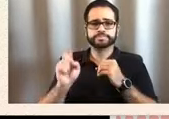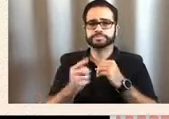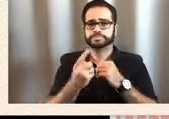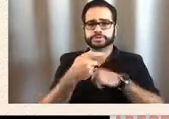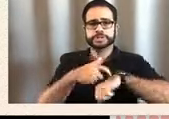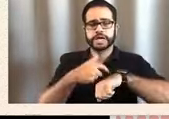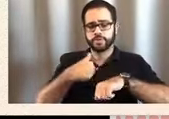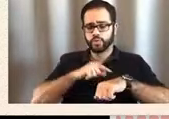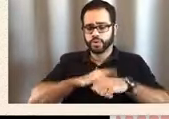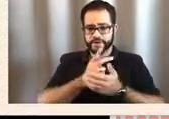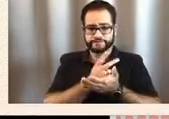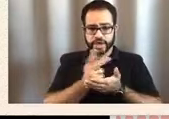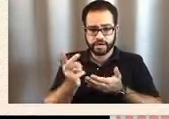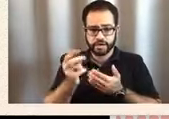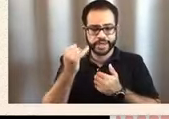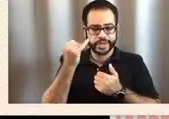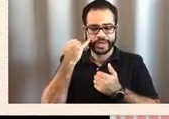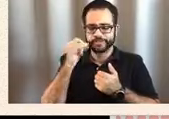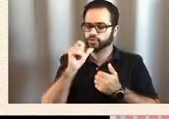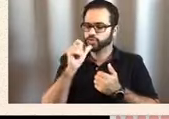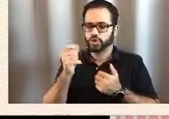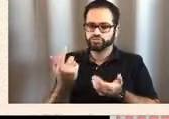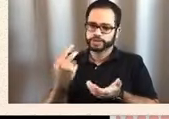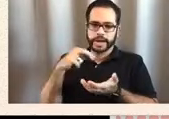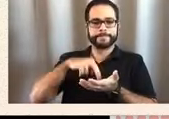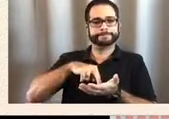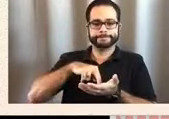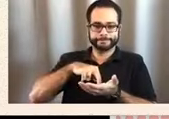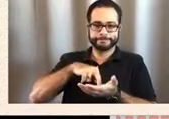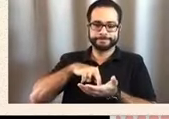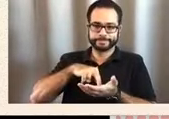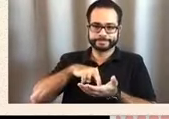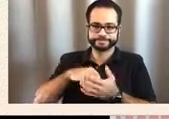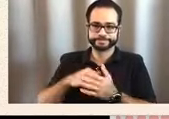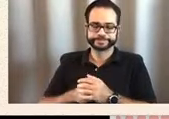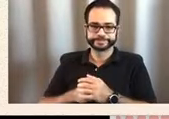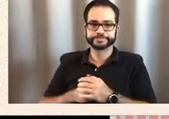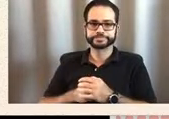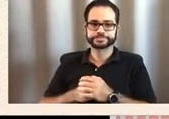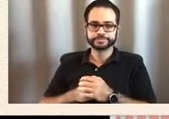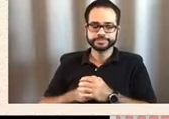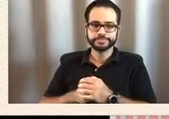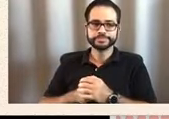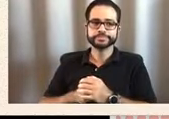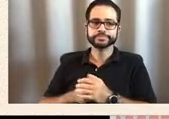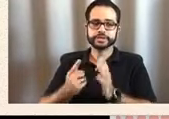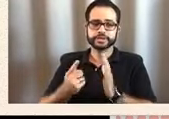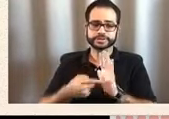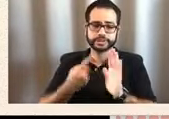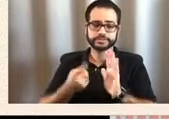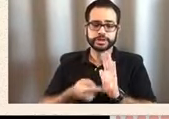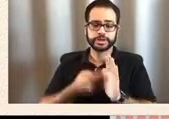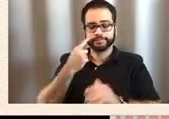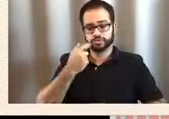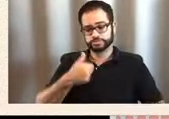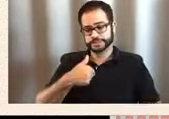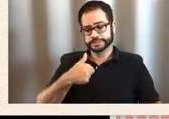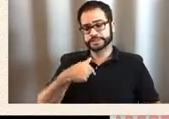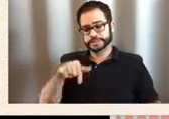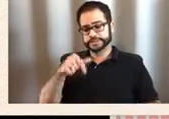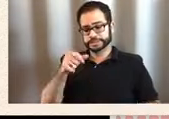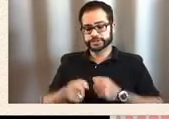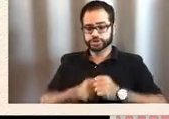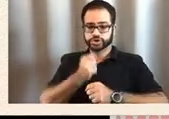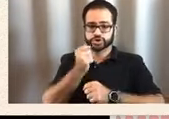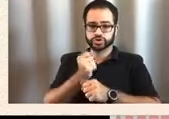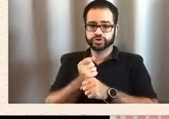when we don't get up. And sometimes, for me this year, it was getting